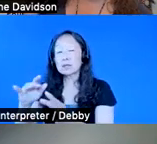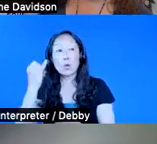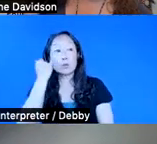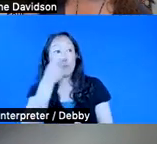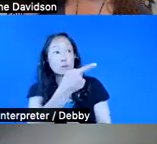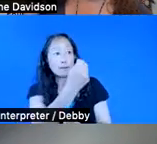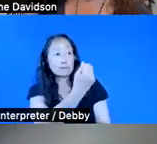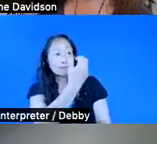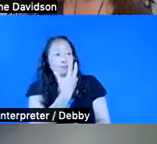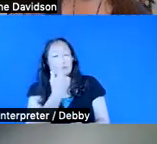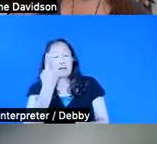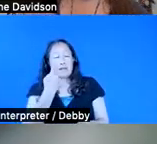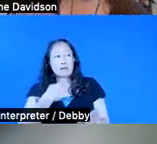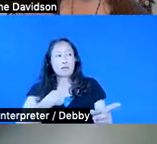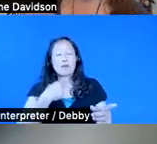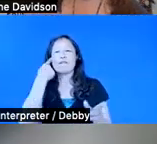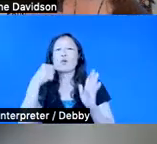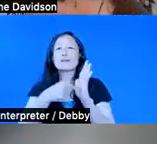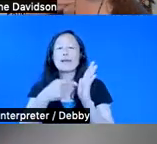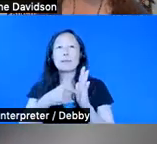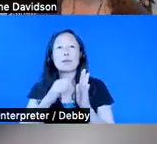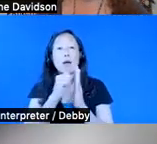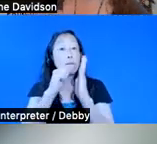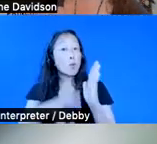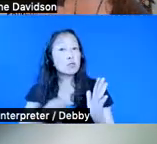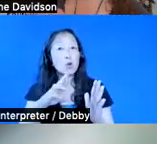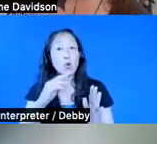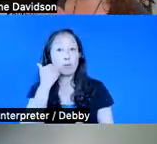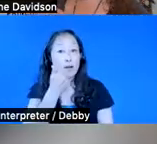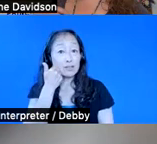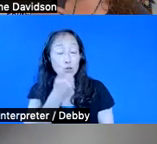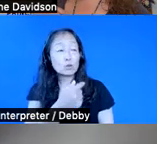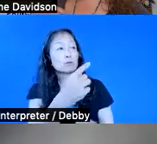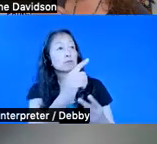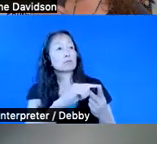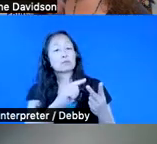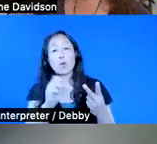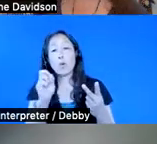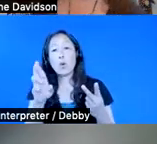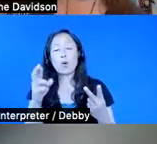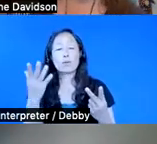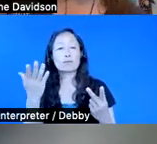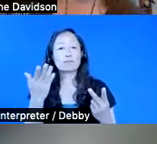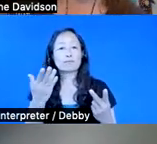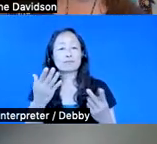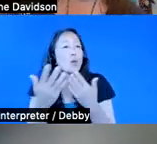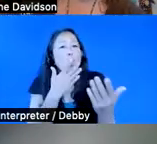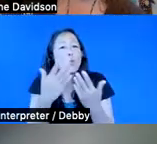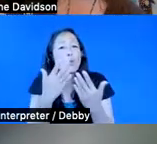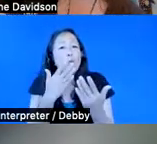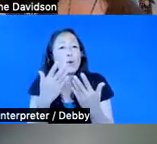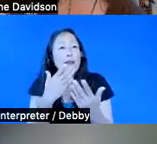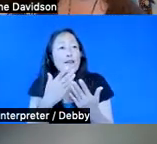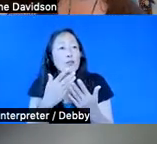present to you, you know, for example, abortion or prostitution or whatever the